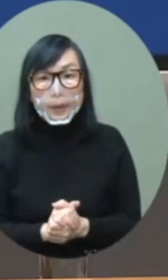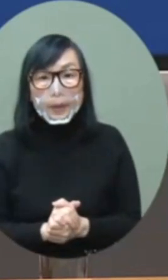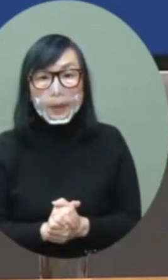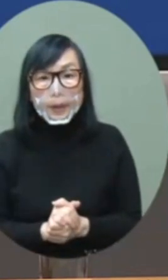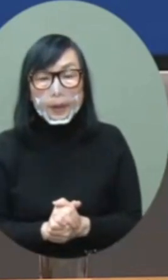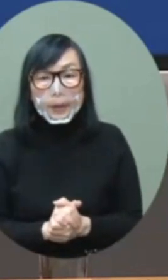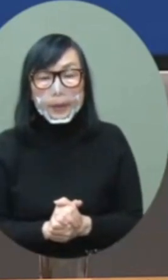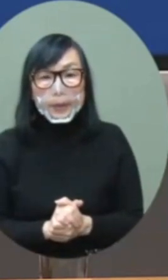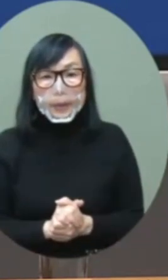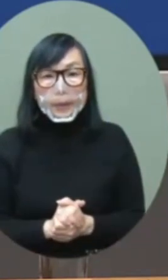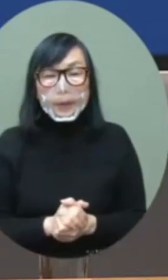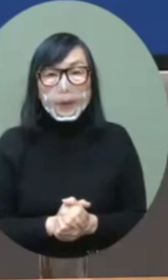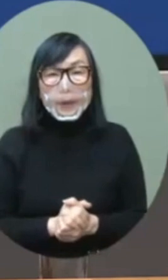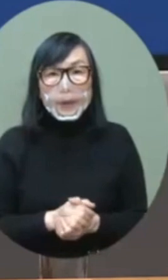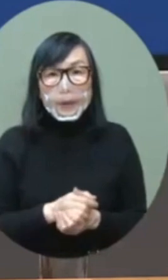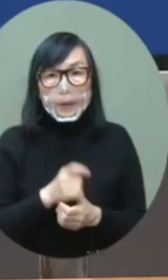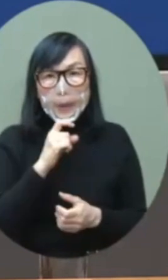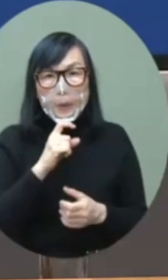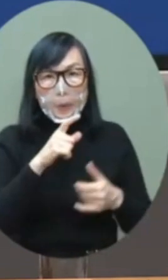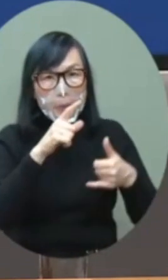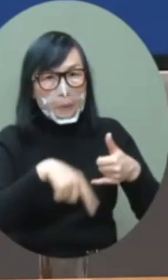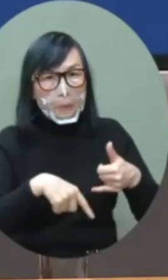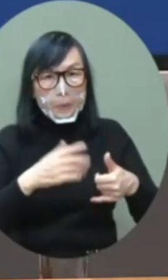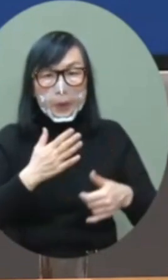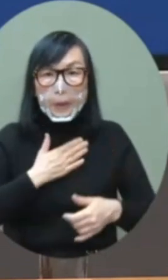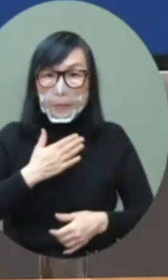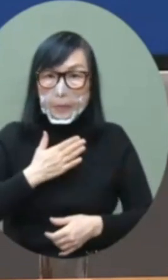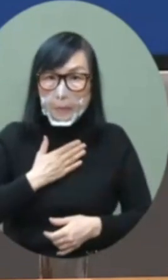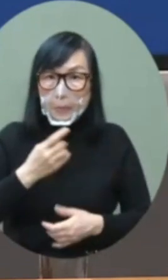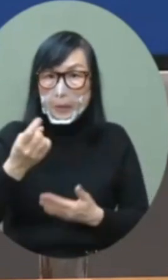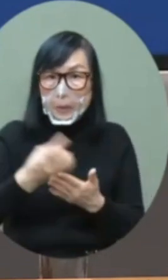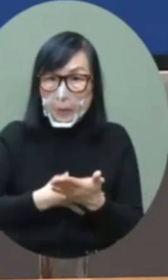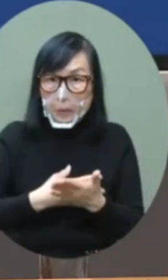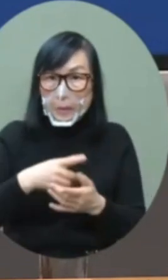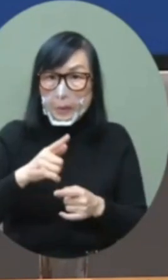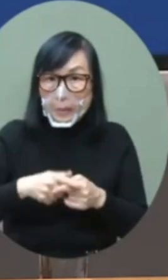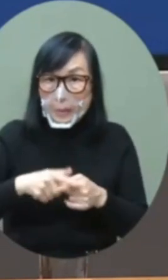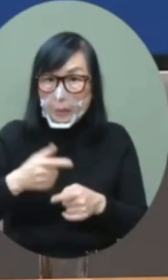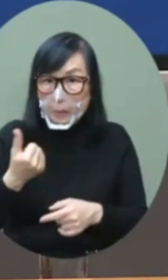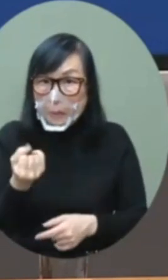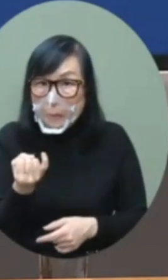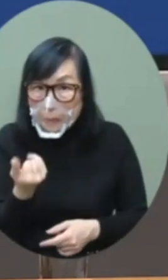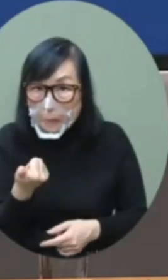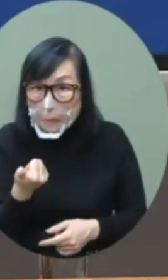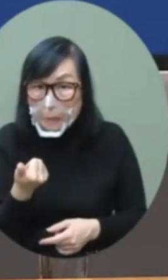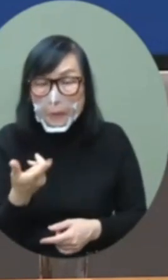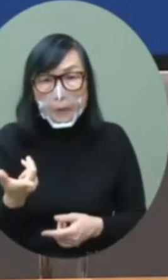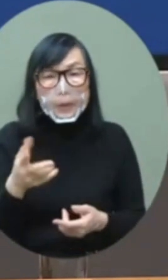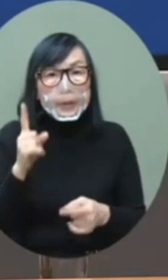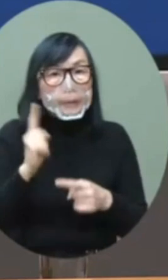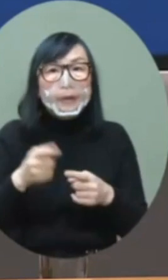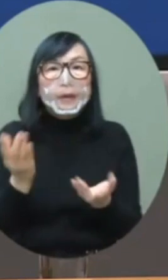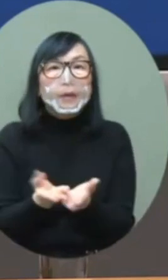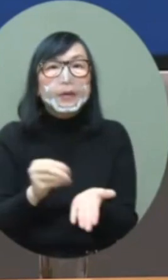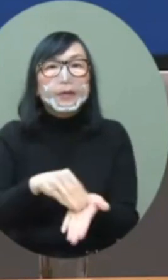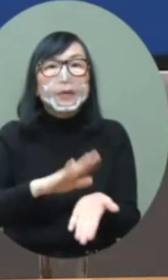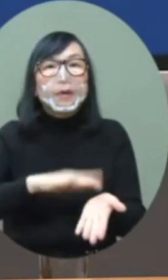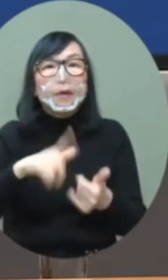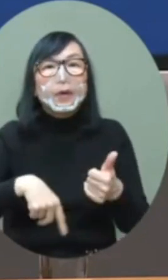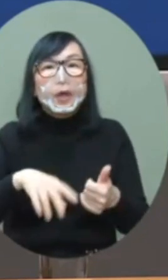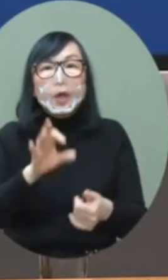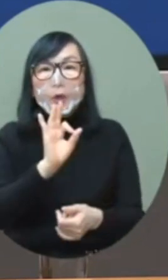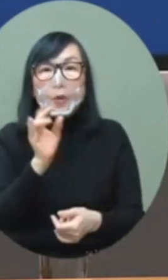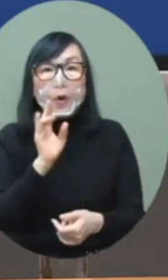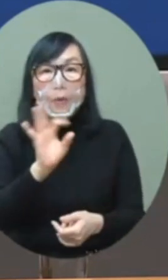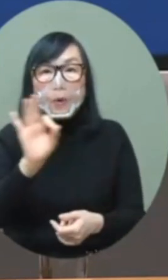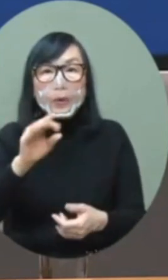just imagine if we have not put in the social distancing measures, people still went out as frequently as they would like. They still have